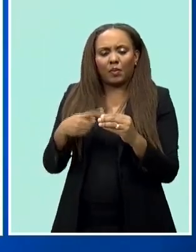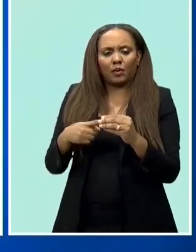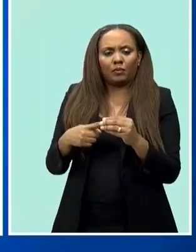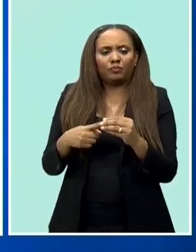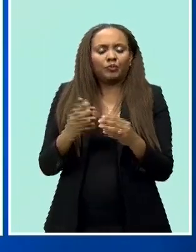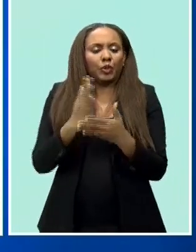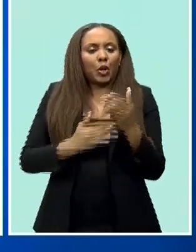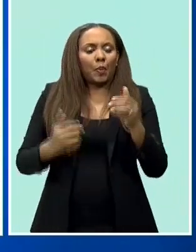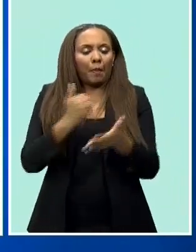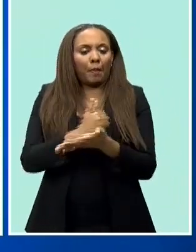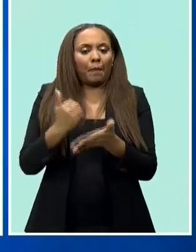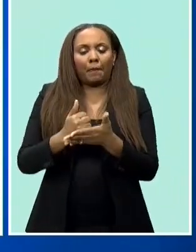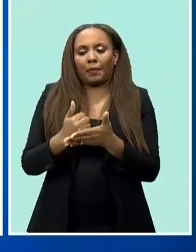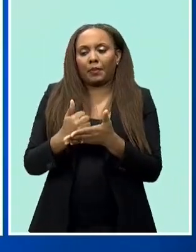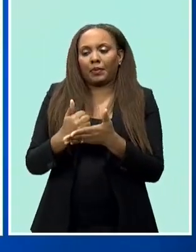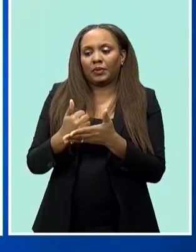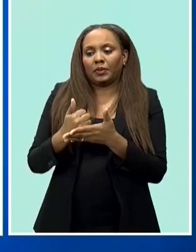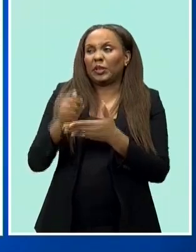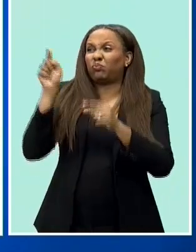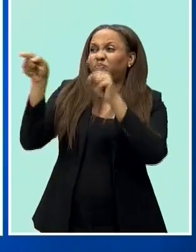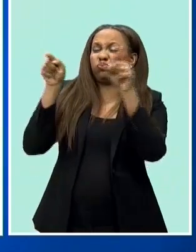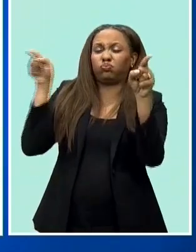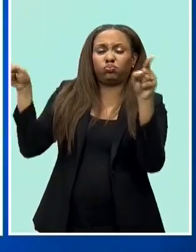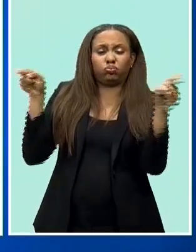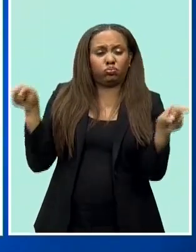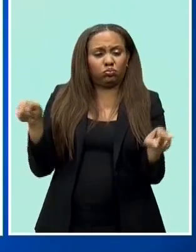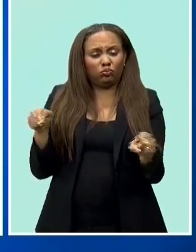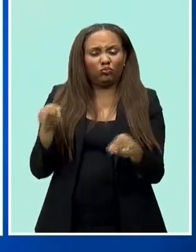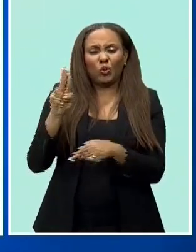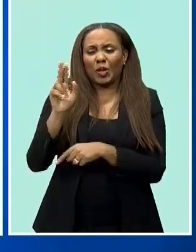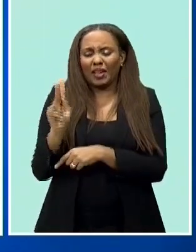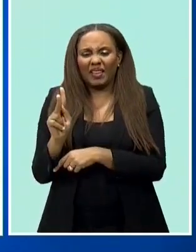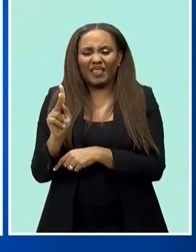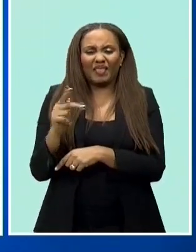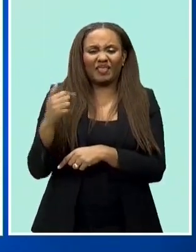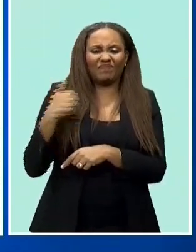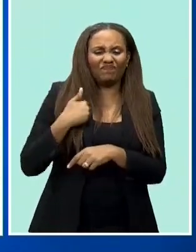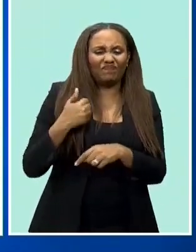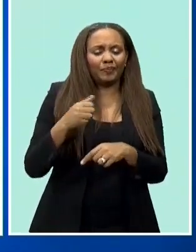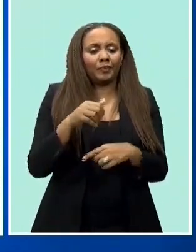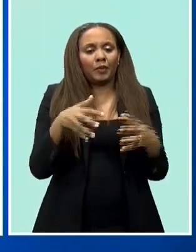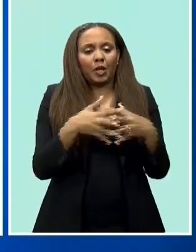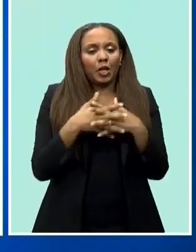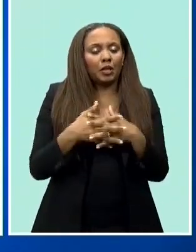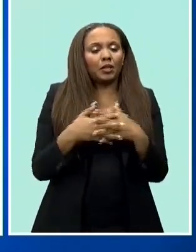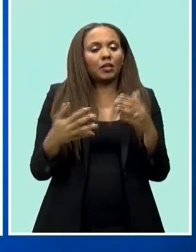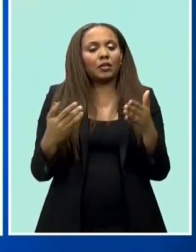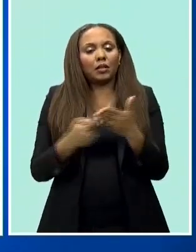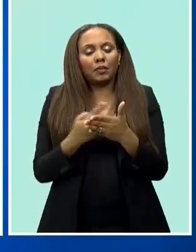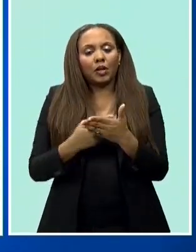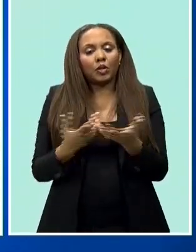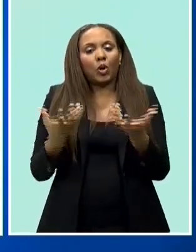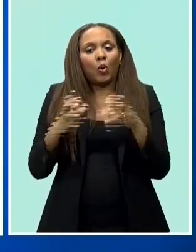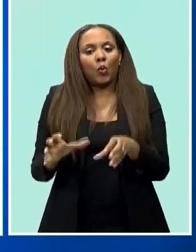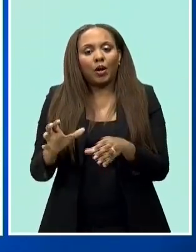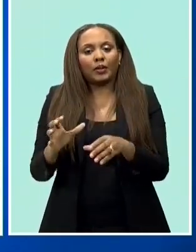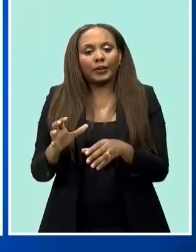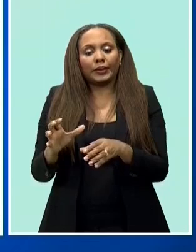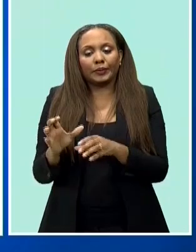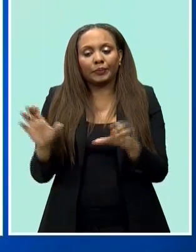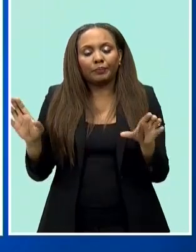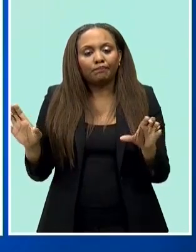services would exclude the region from the global finance and trading system with grave consequences. Antigua and Barbuda's Prime